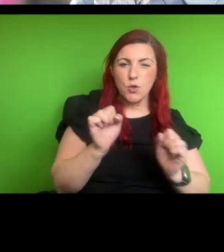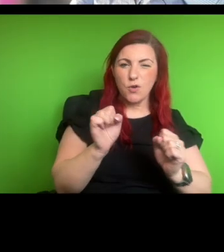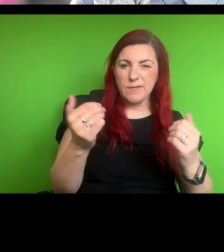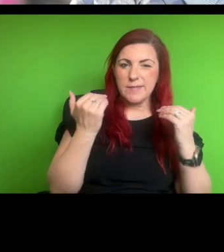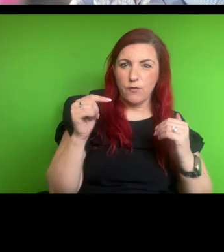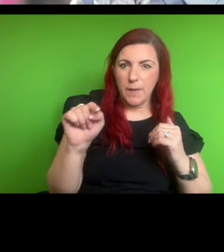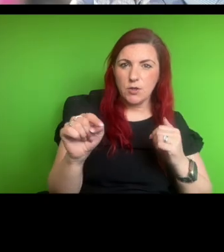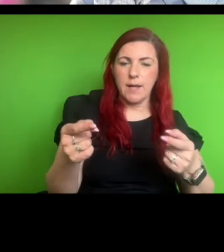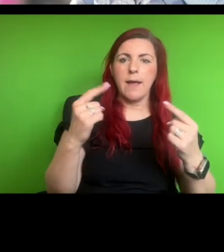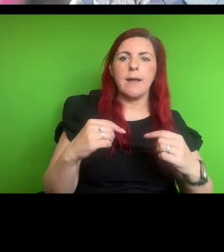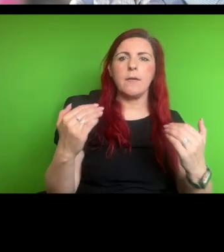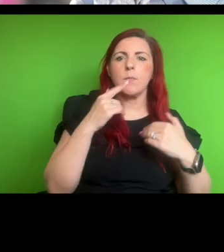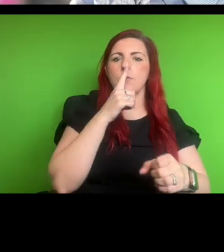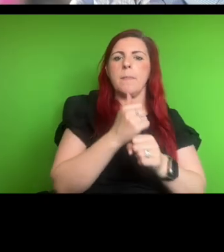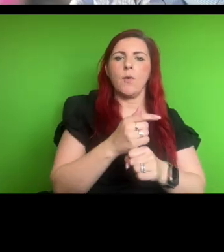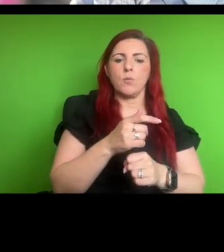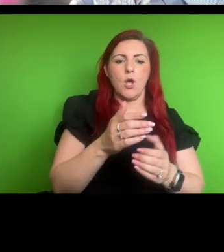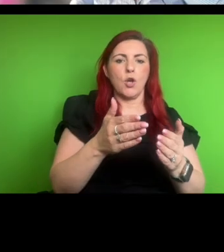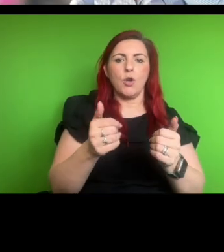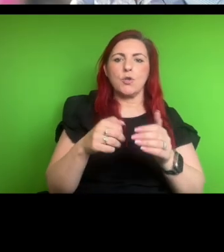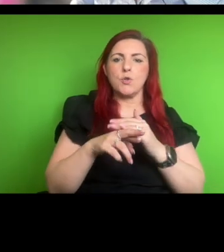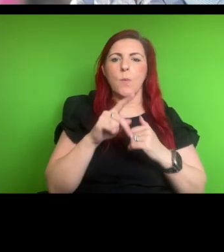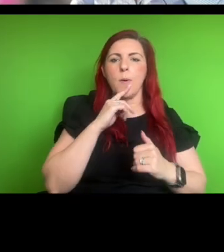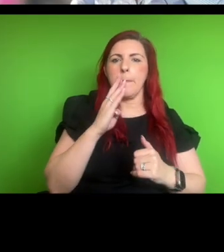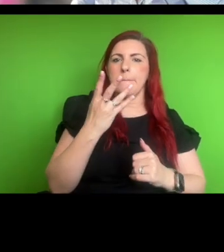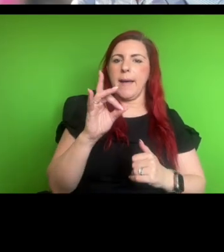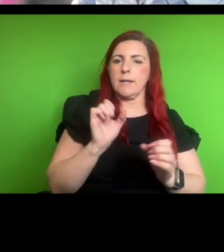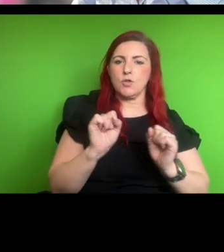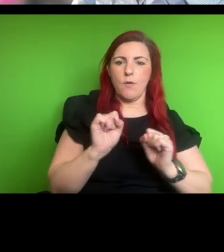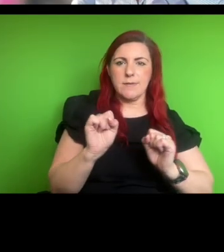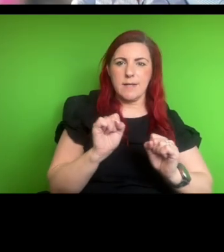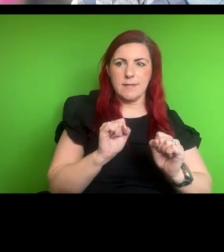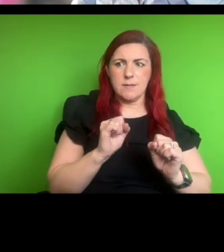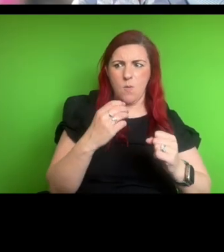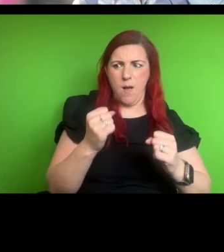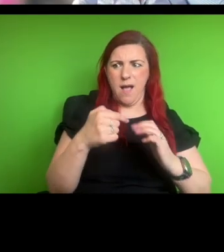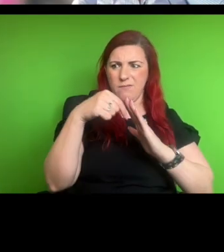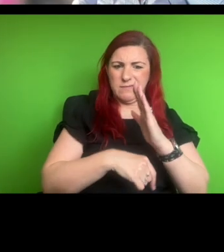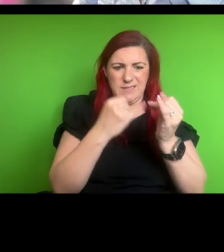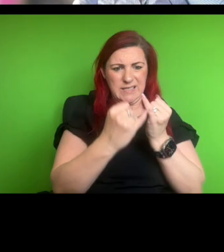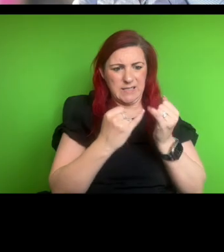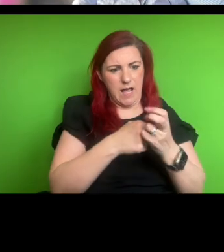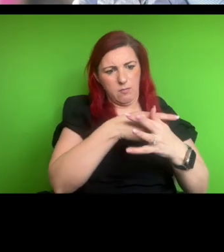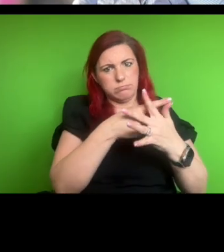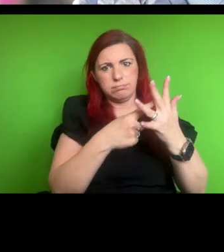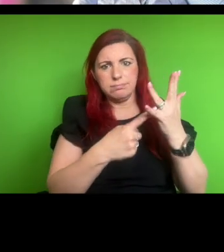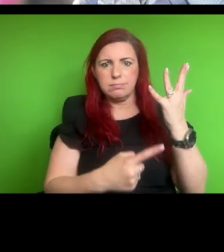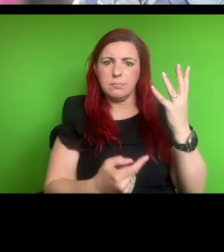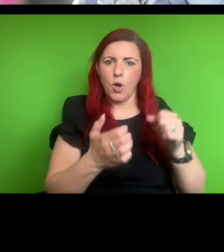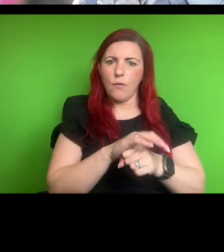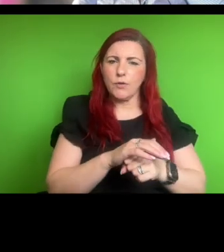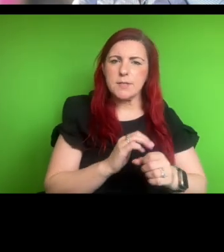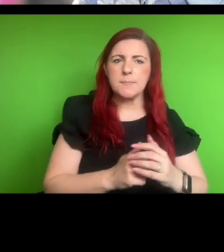consumer banking services. So it's quite a detailed scope. So to get a better